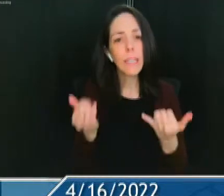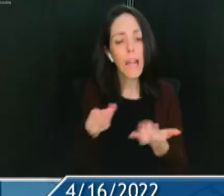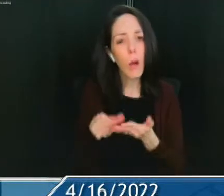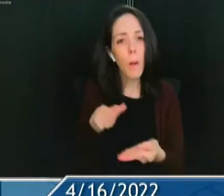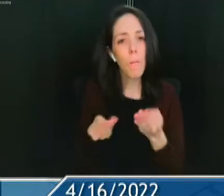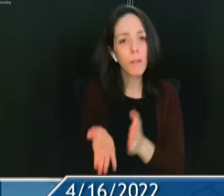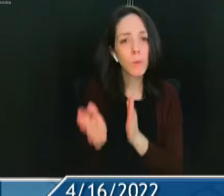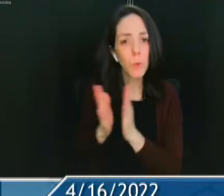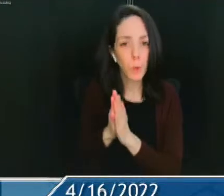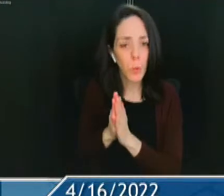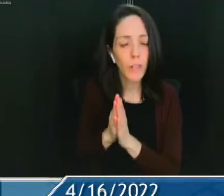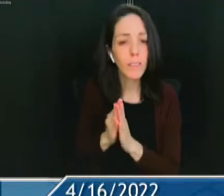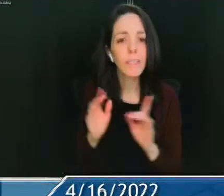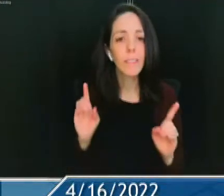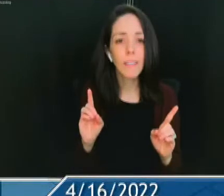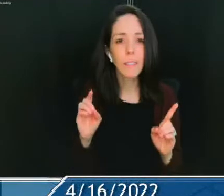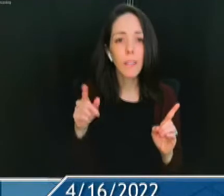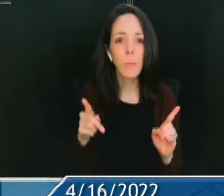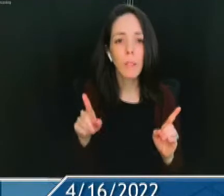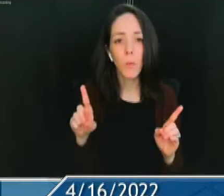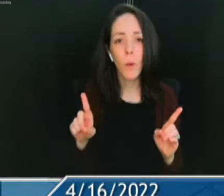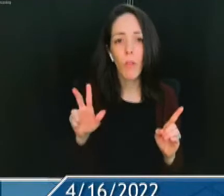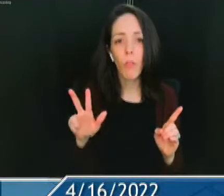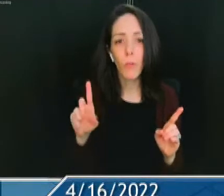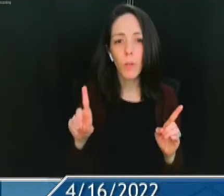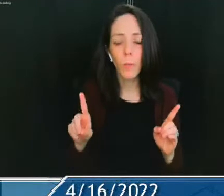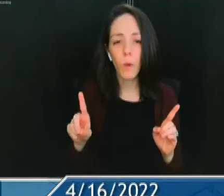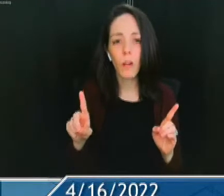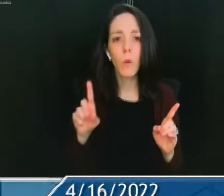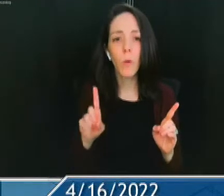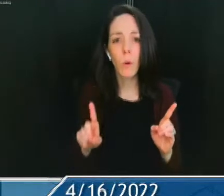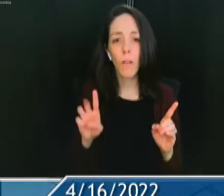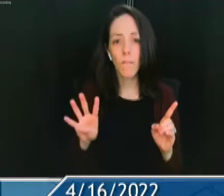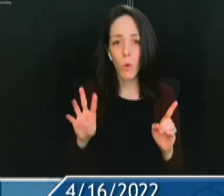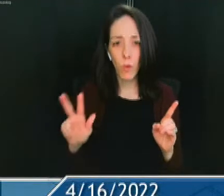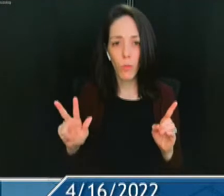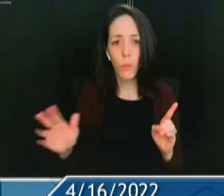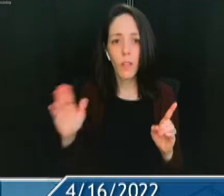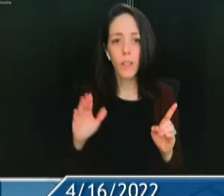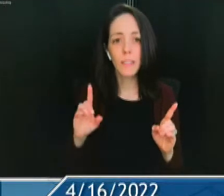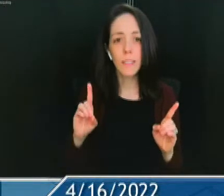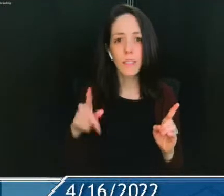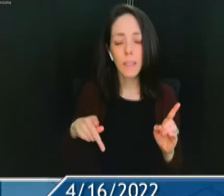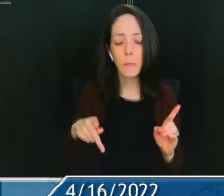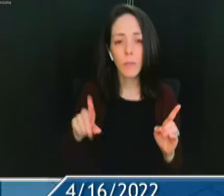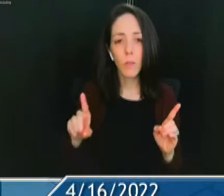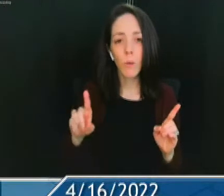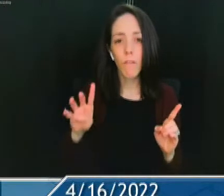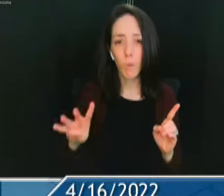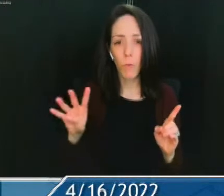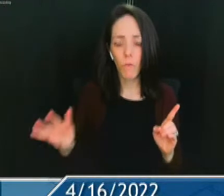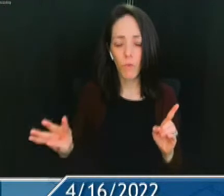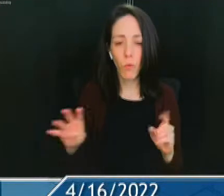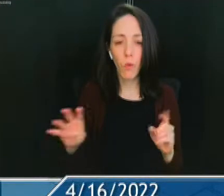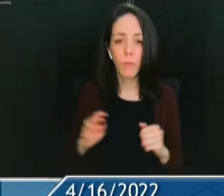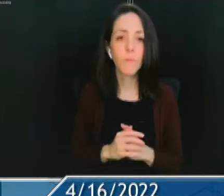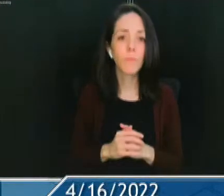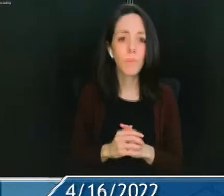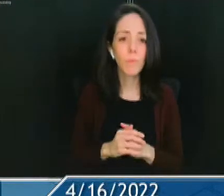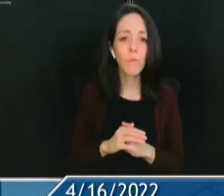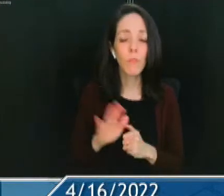DP 13131, DP 13143, and DP 13144. In these linked